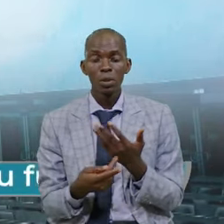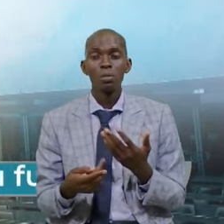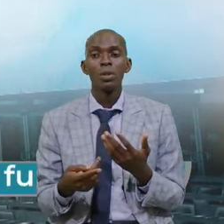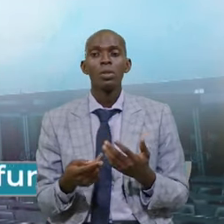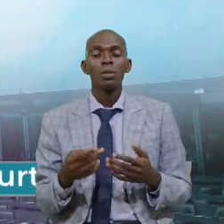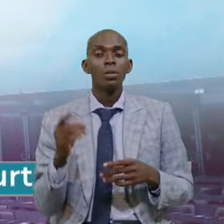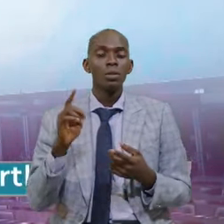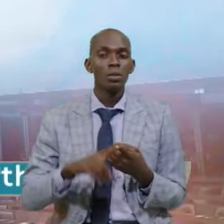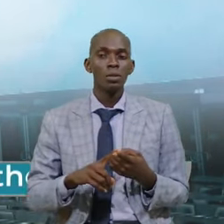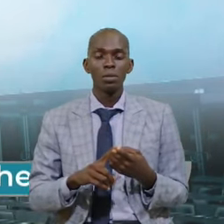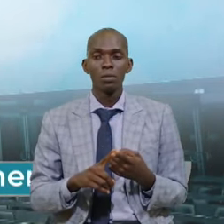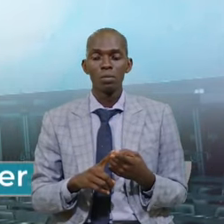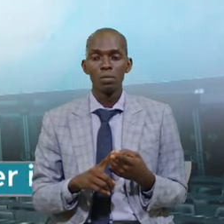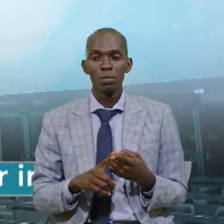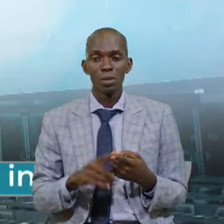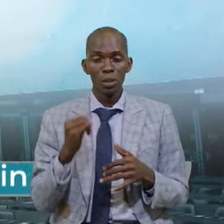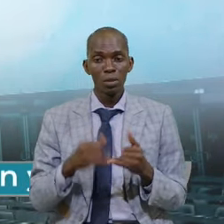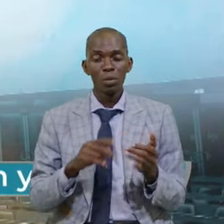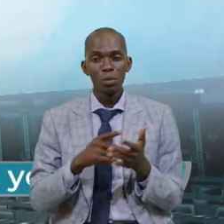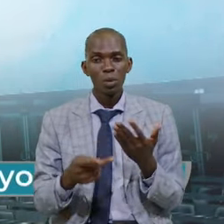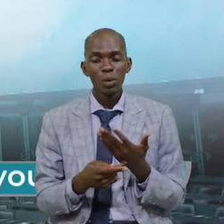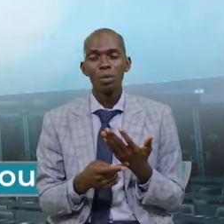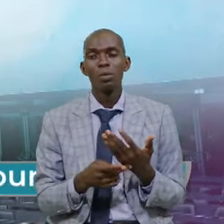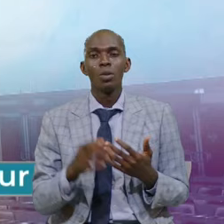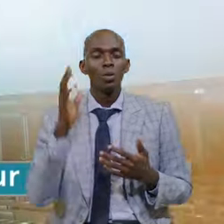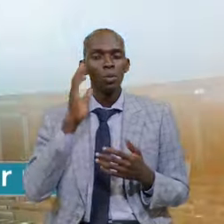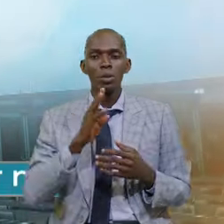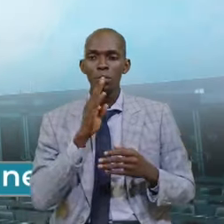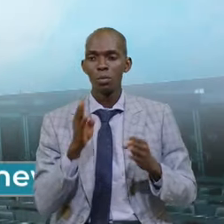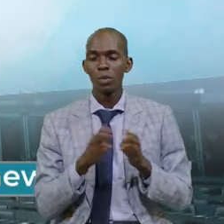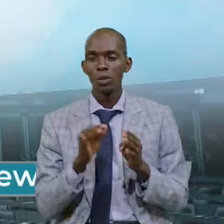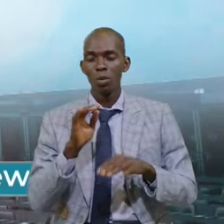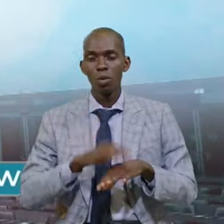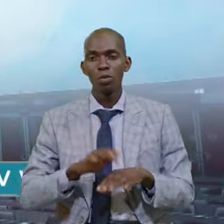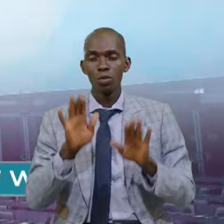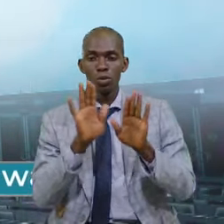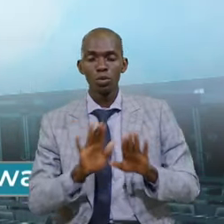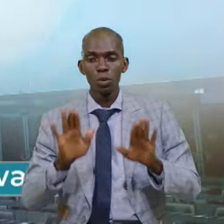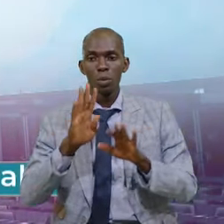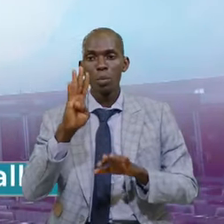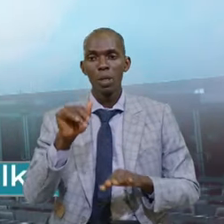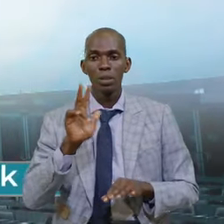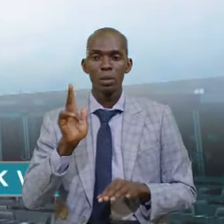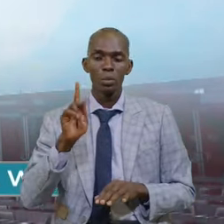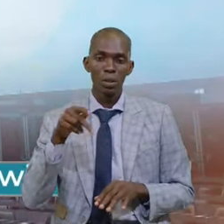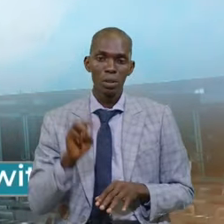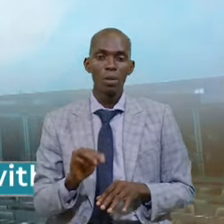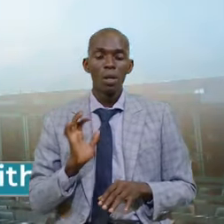you. Our pastor will be delighted to have you join this special banquet.